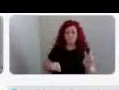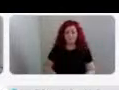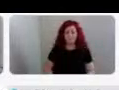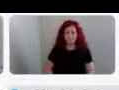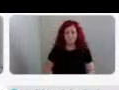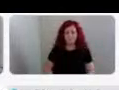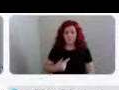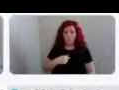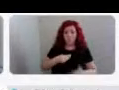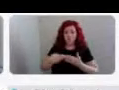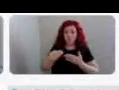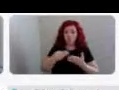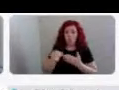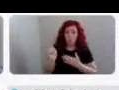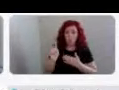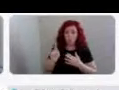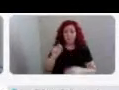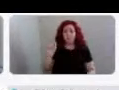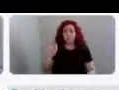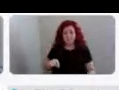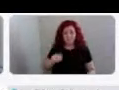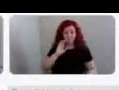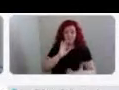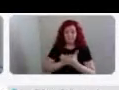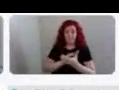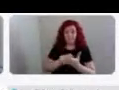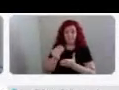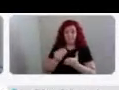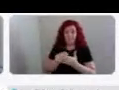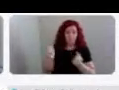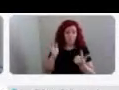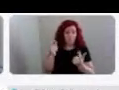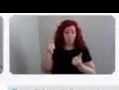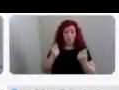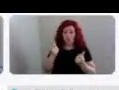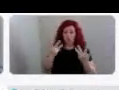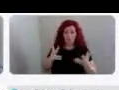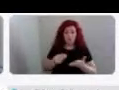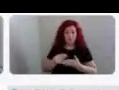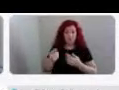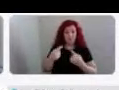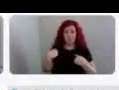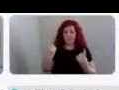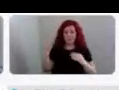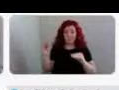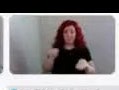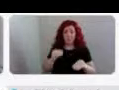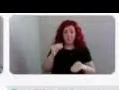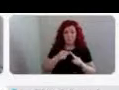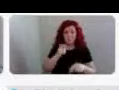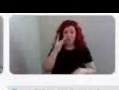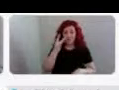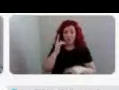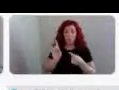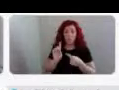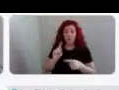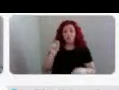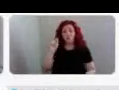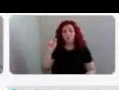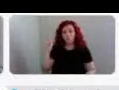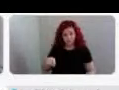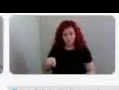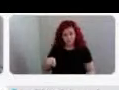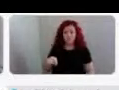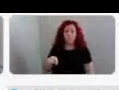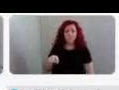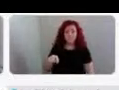shop in tucson my wife and i have bought every car that we've owned since we came here in tucson we have